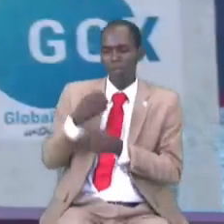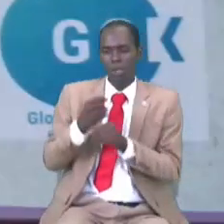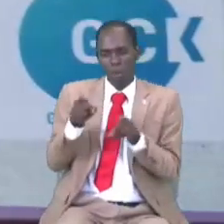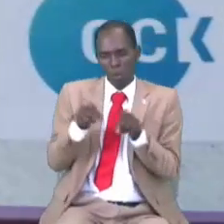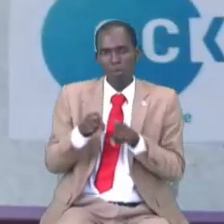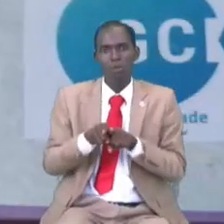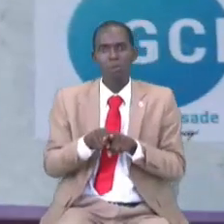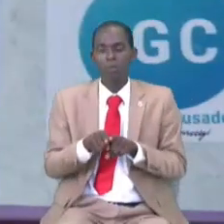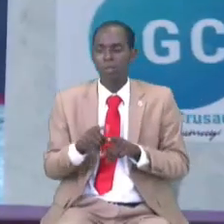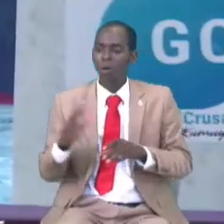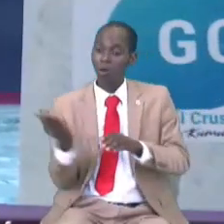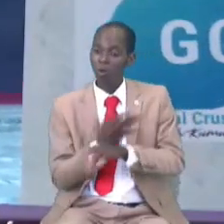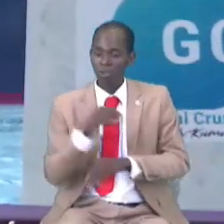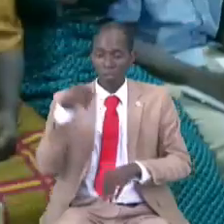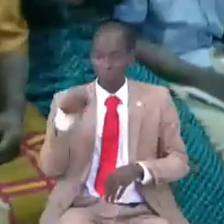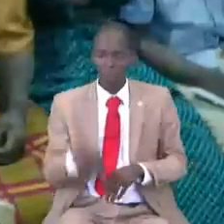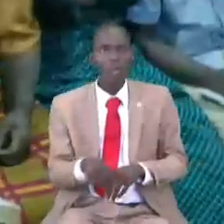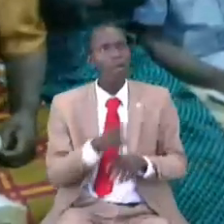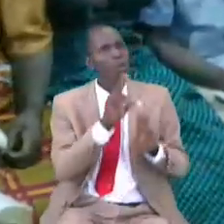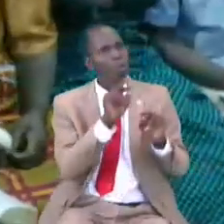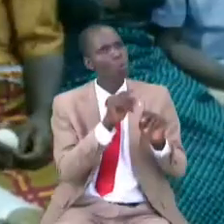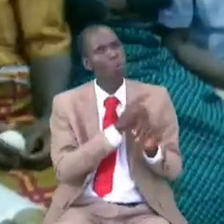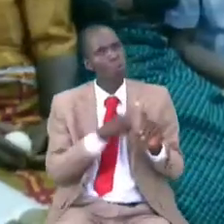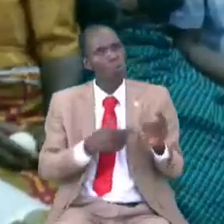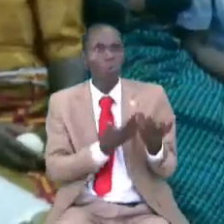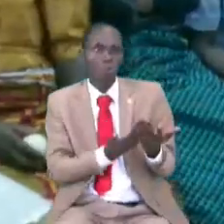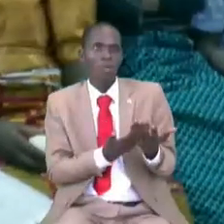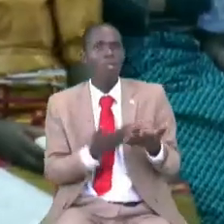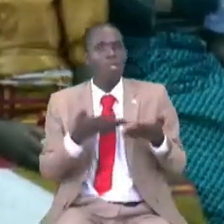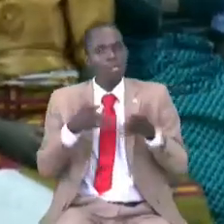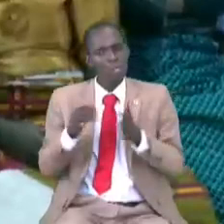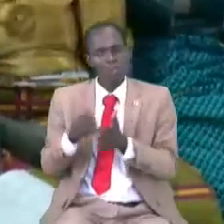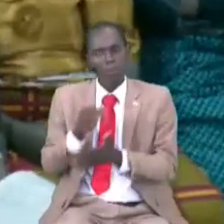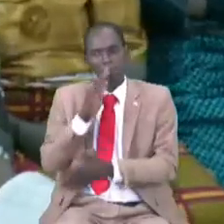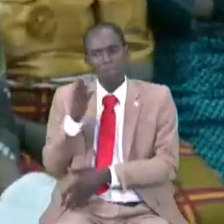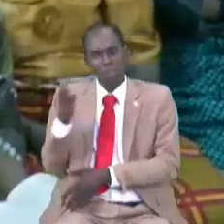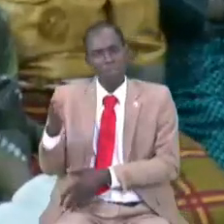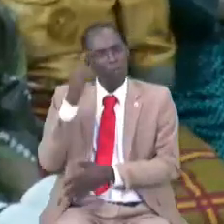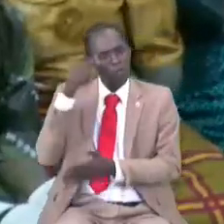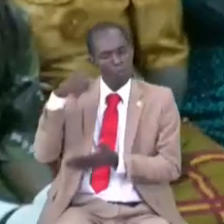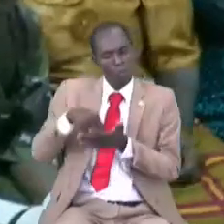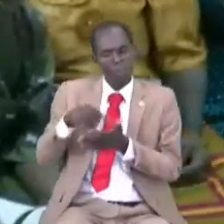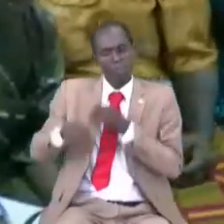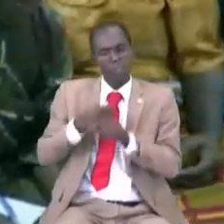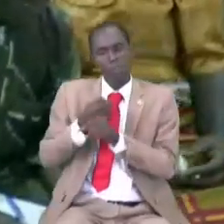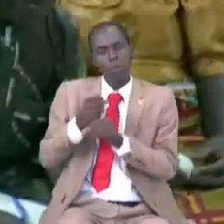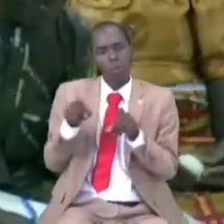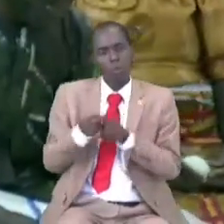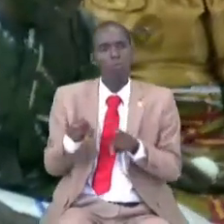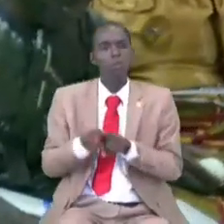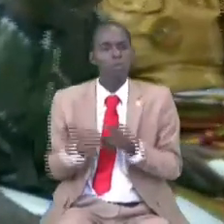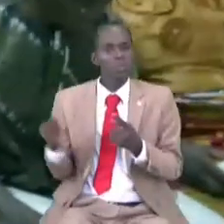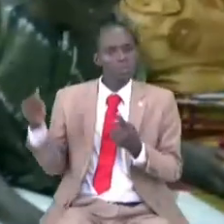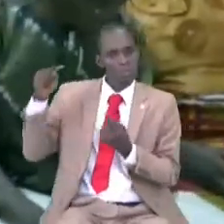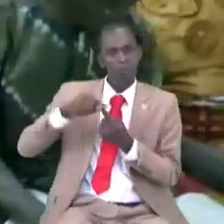be there for this year also, till I shall dig about it and dung